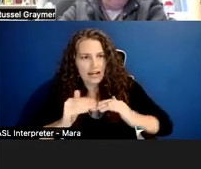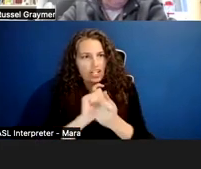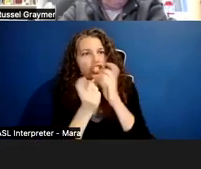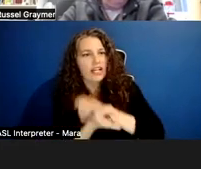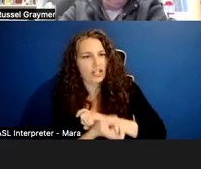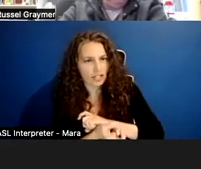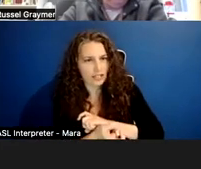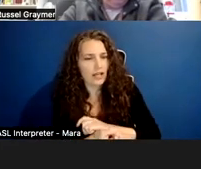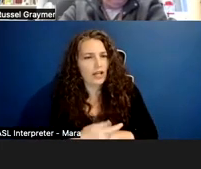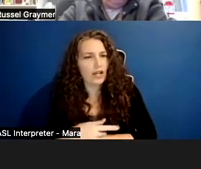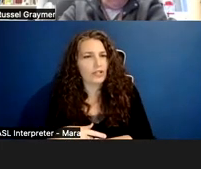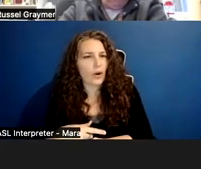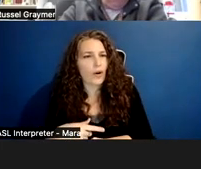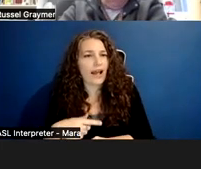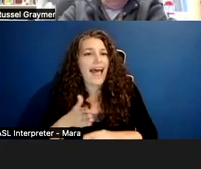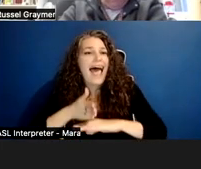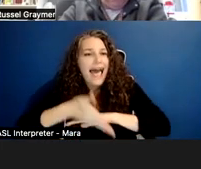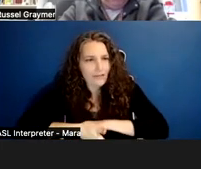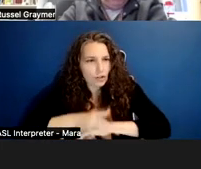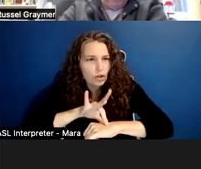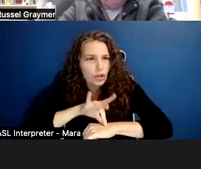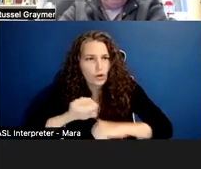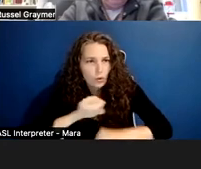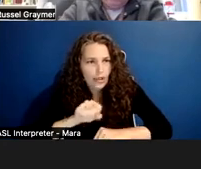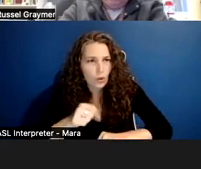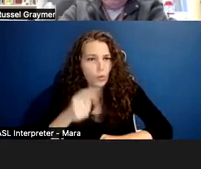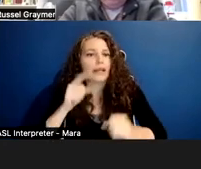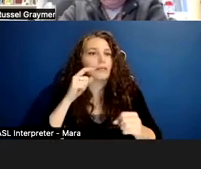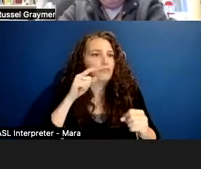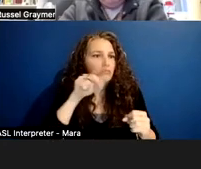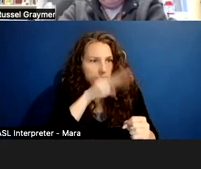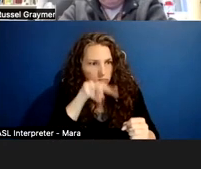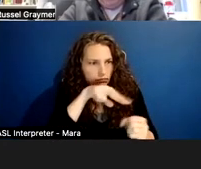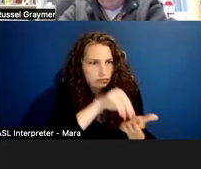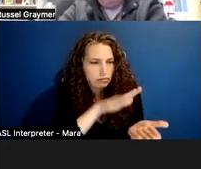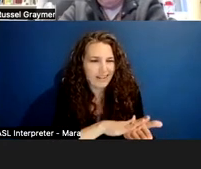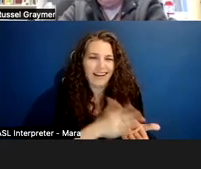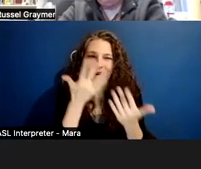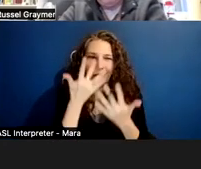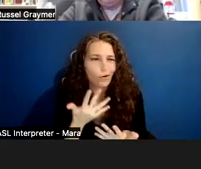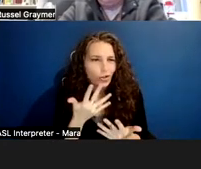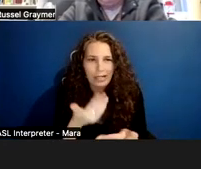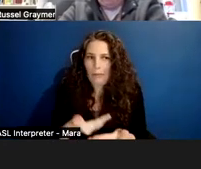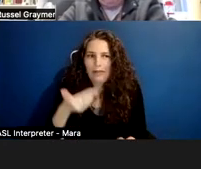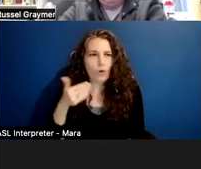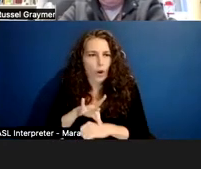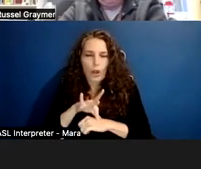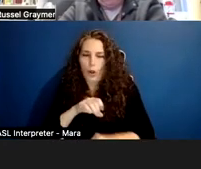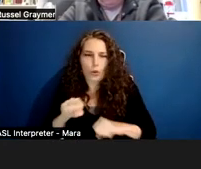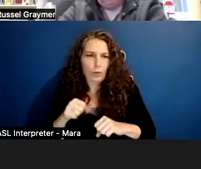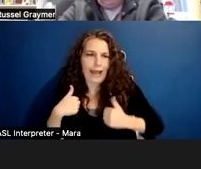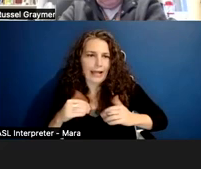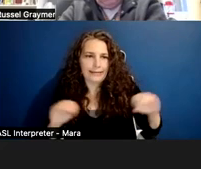didn't have an image before the earthquake to calculate change, but this is what happened in the days following